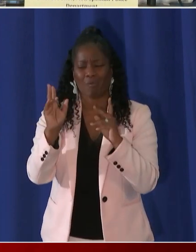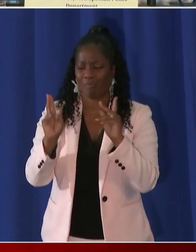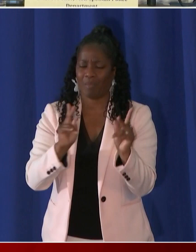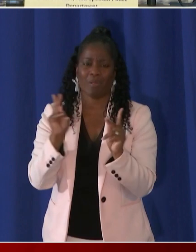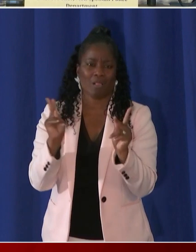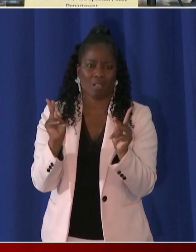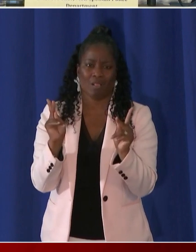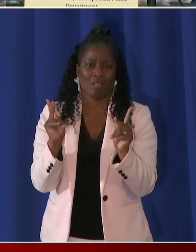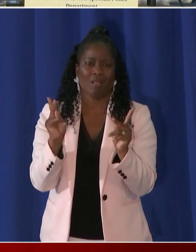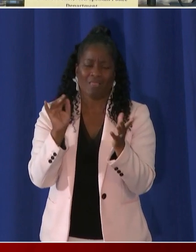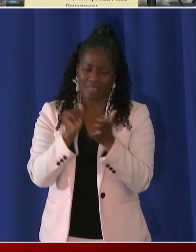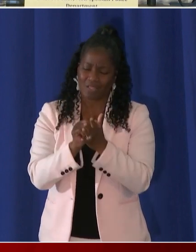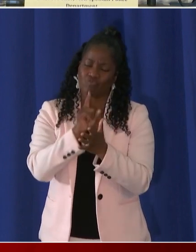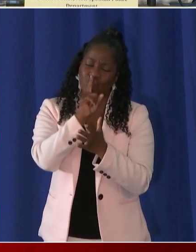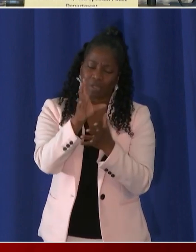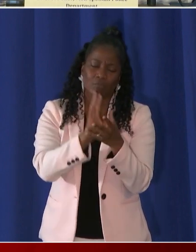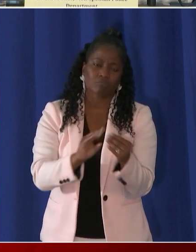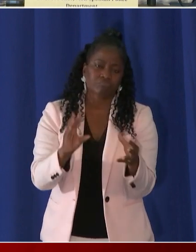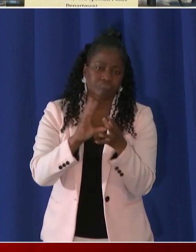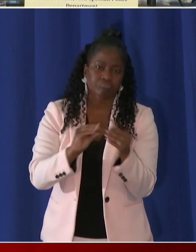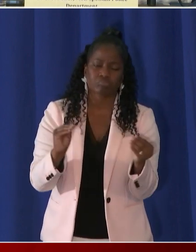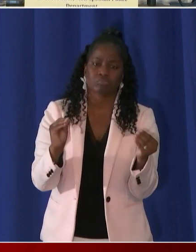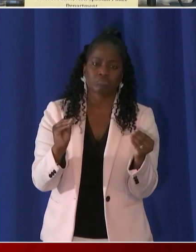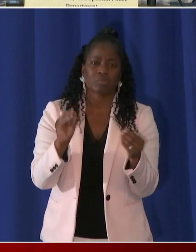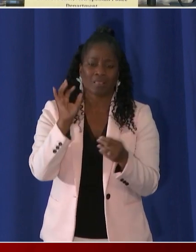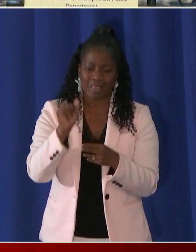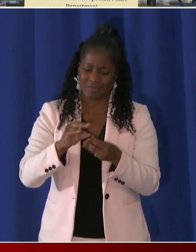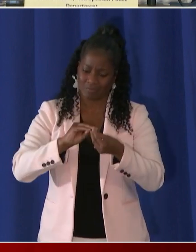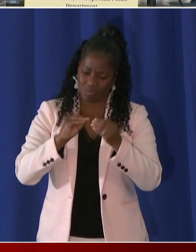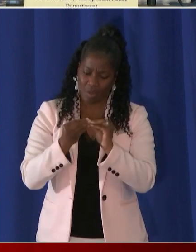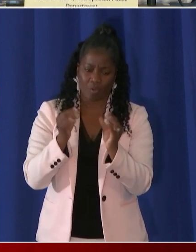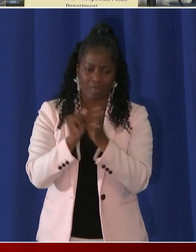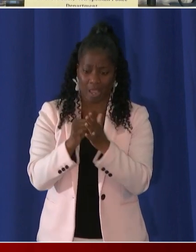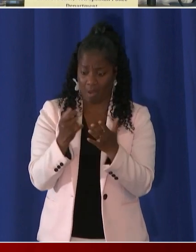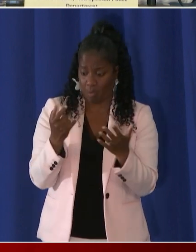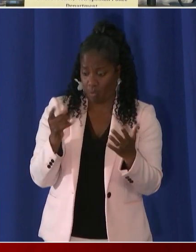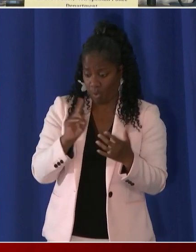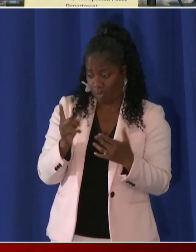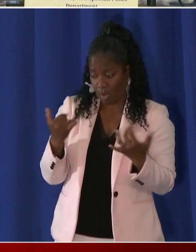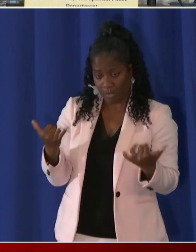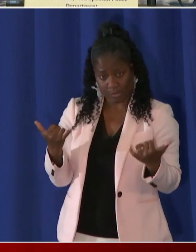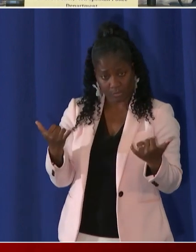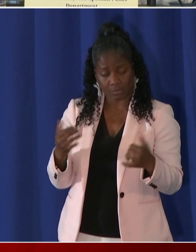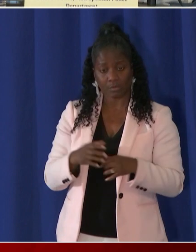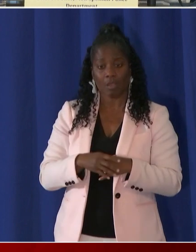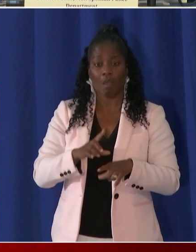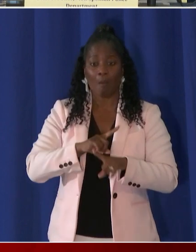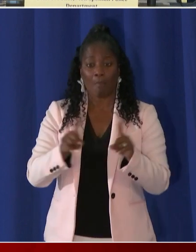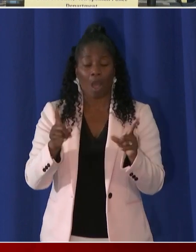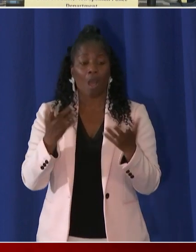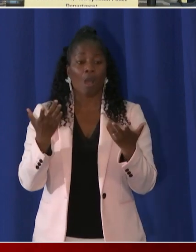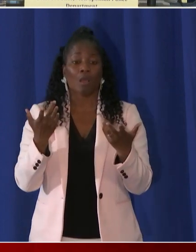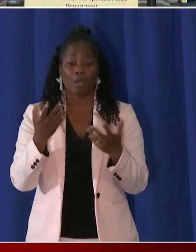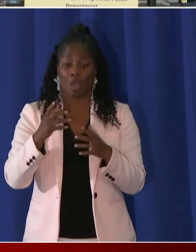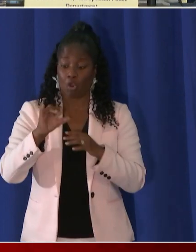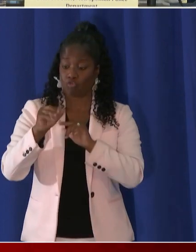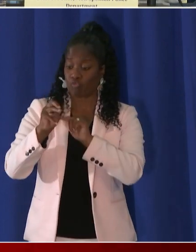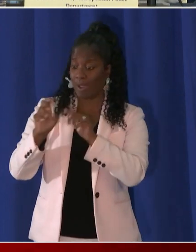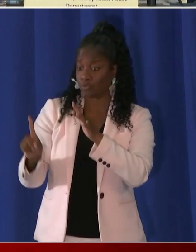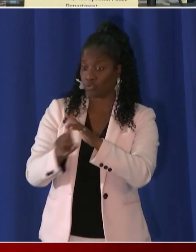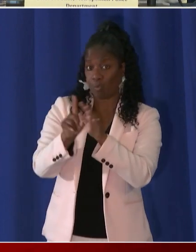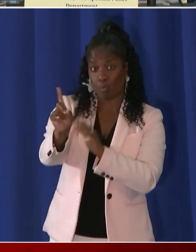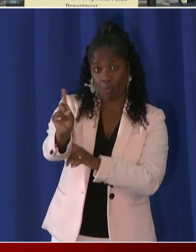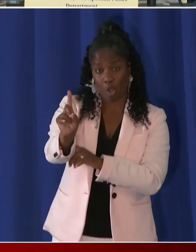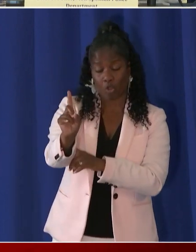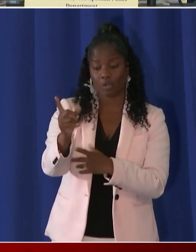story. But that's the real number in terms of where we are as of today. Where crimes are really showing up are